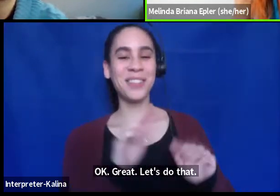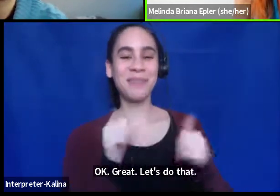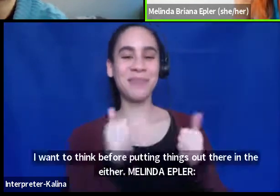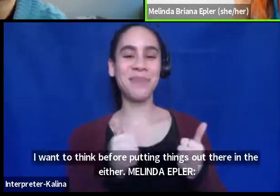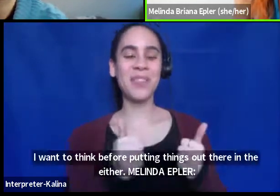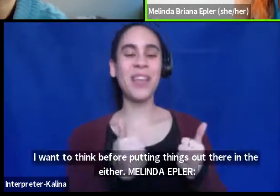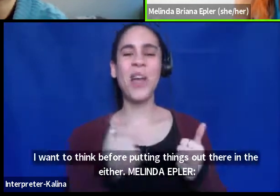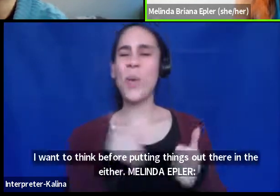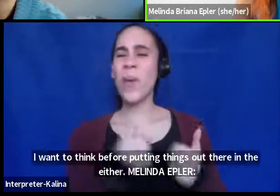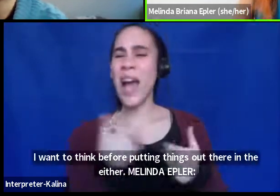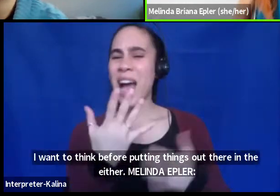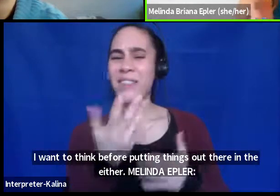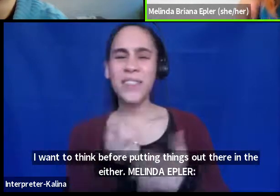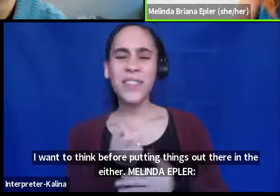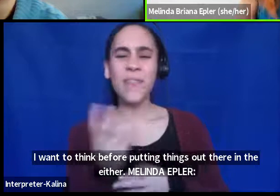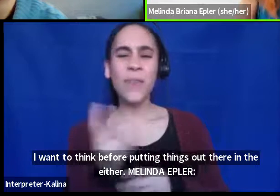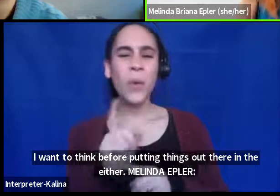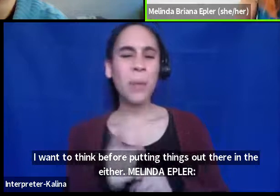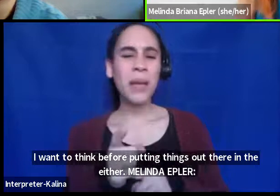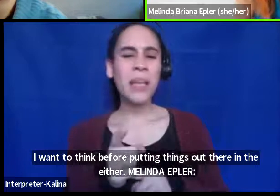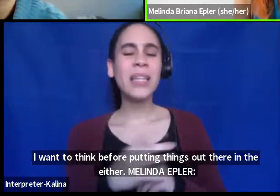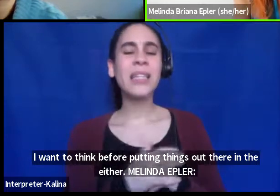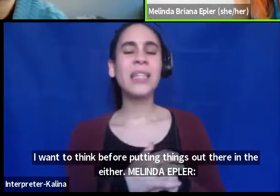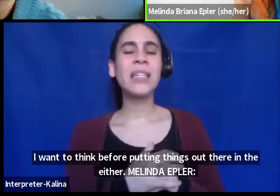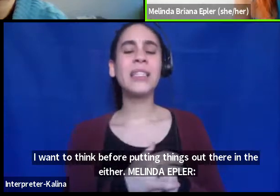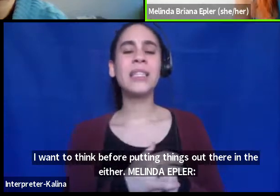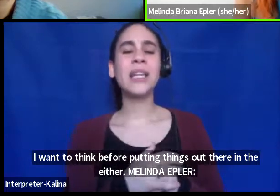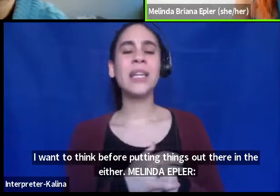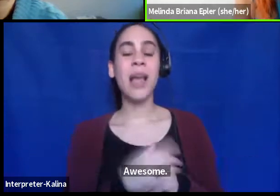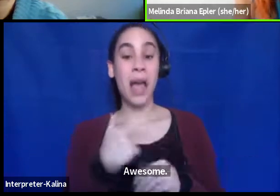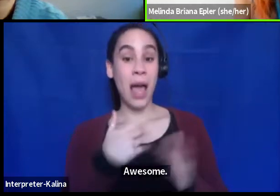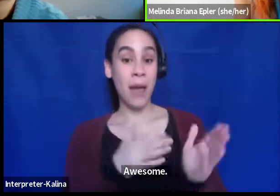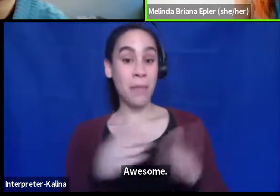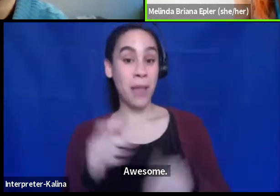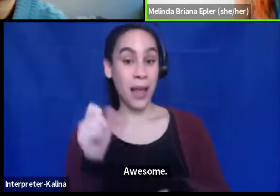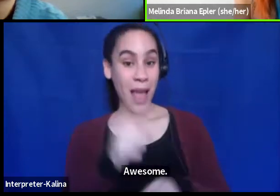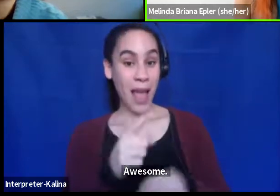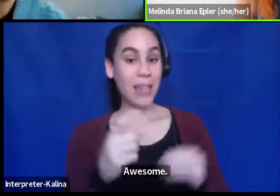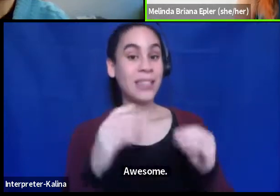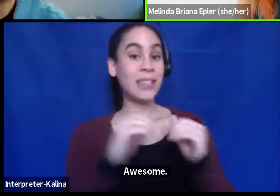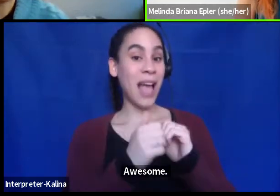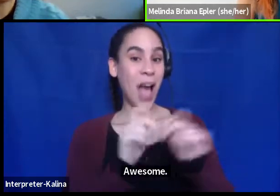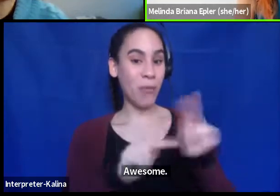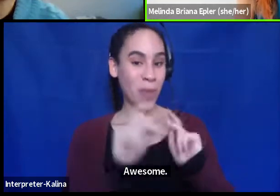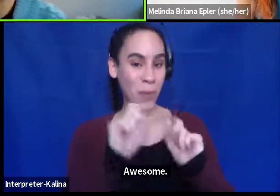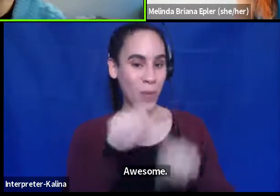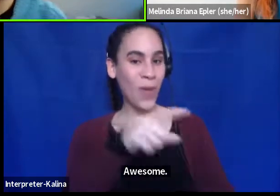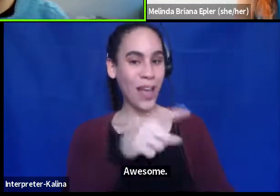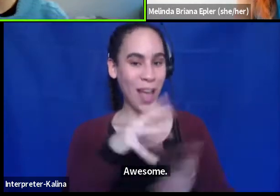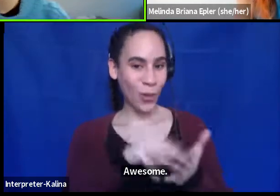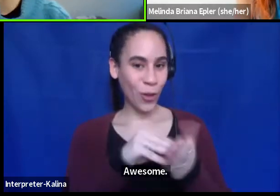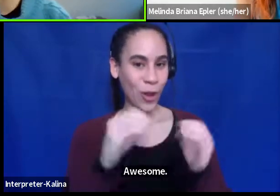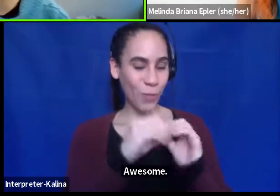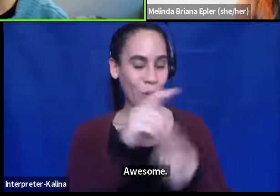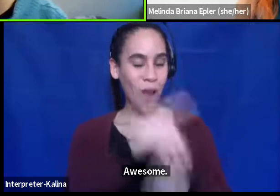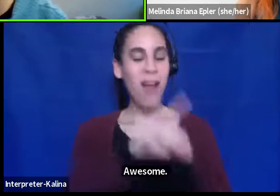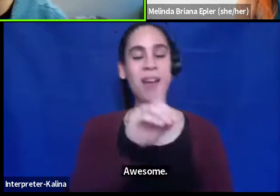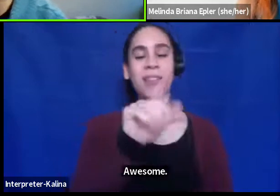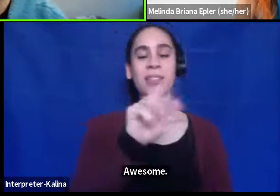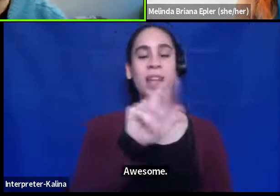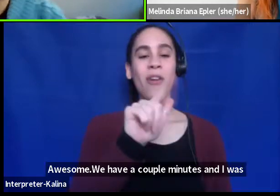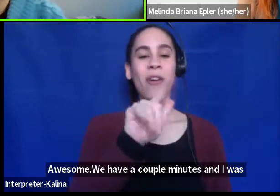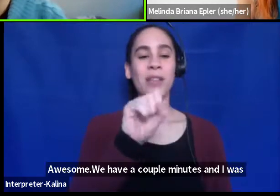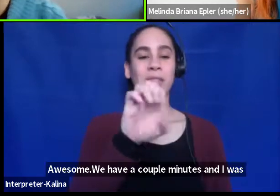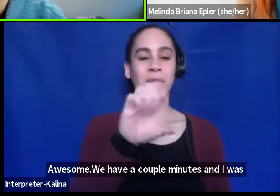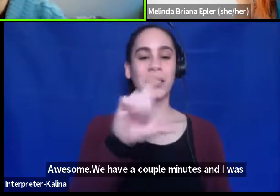couple minutes left, and I was going to ask you how people can learn more about your work. So daralyselyons.com. Yeah. So